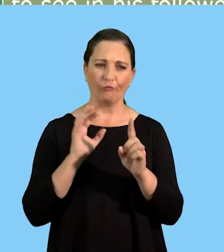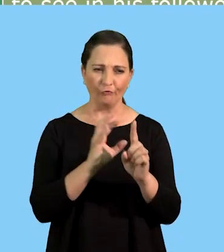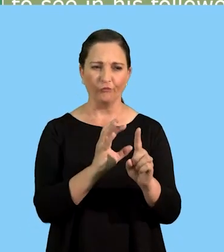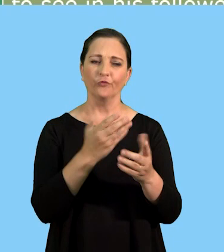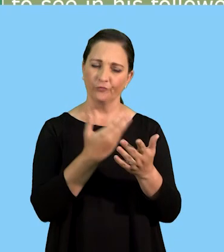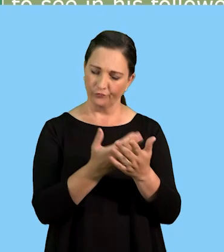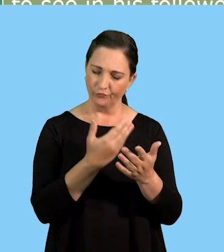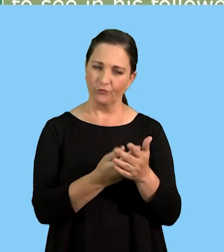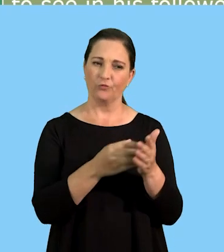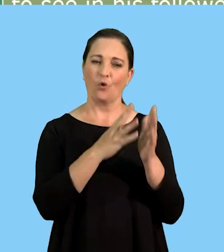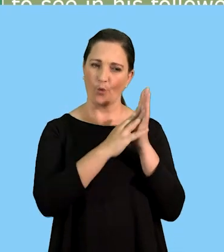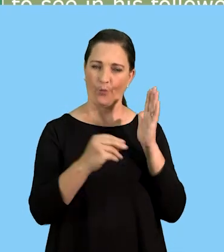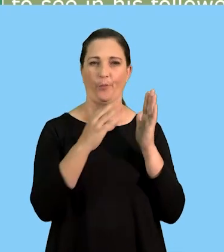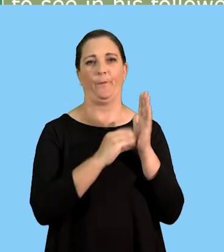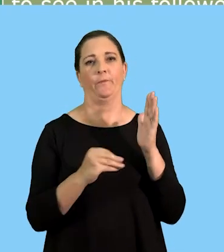to see